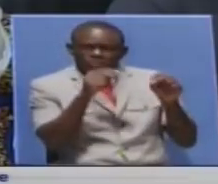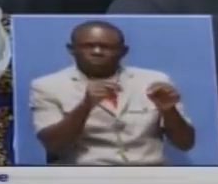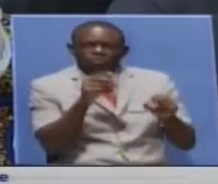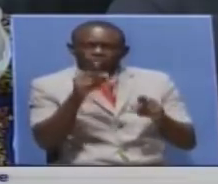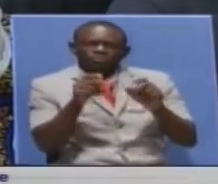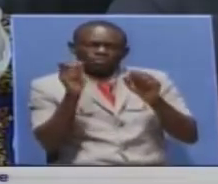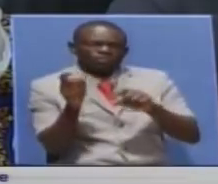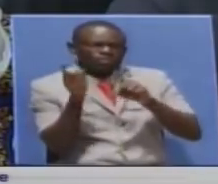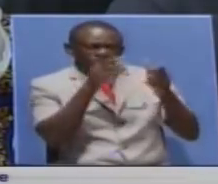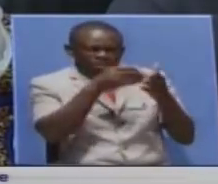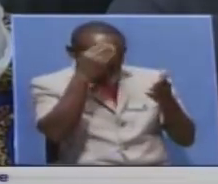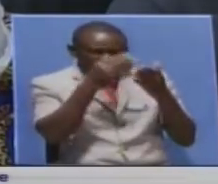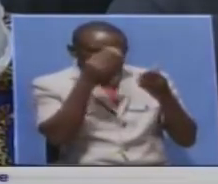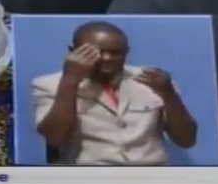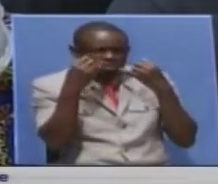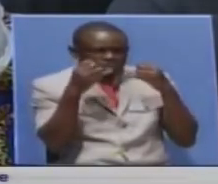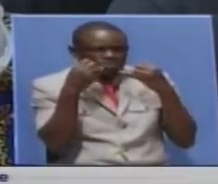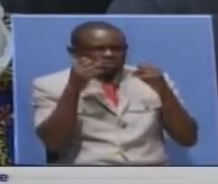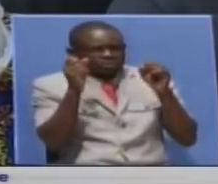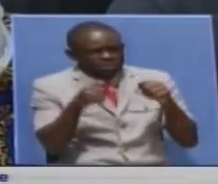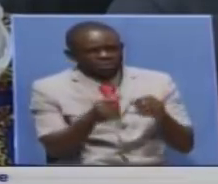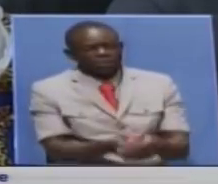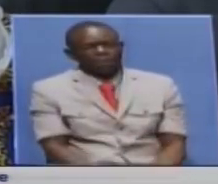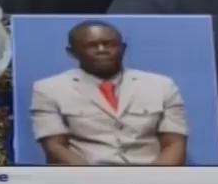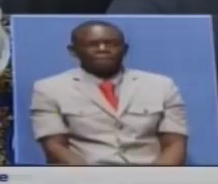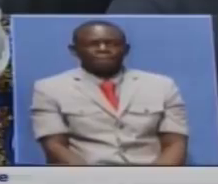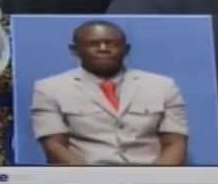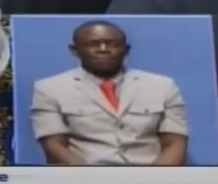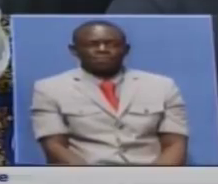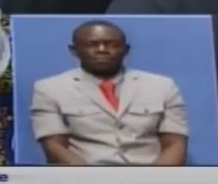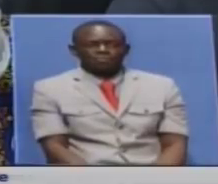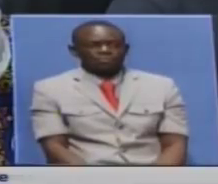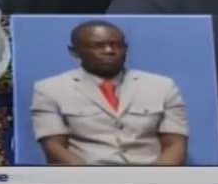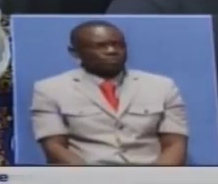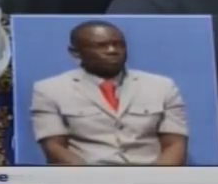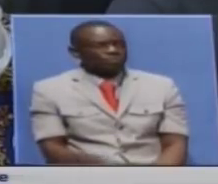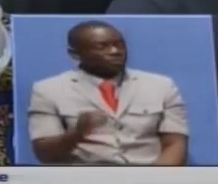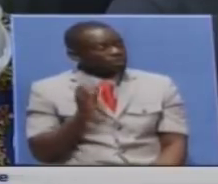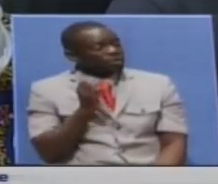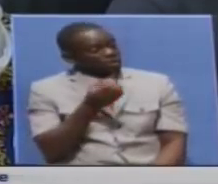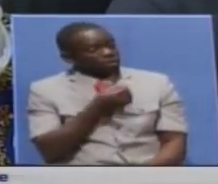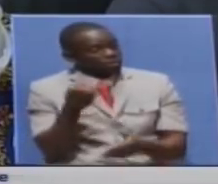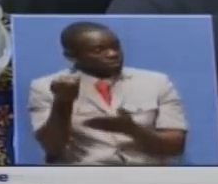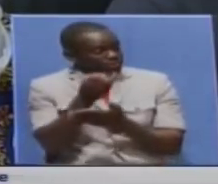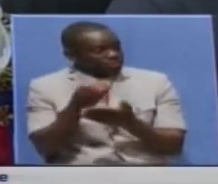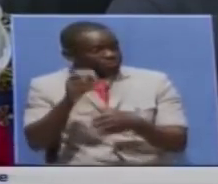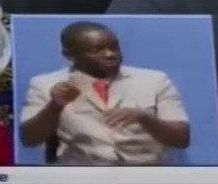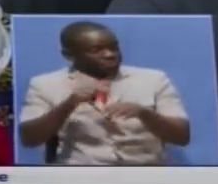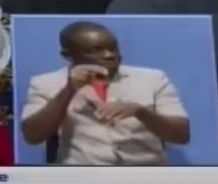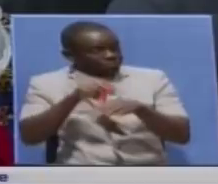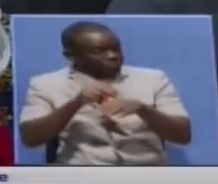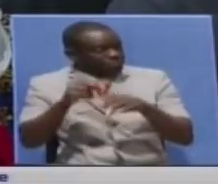future generations. And our institution, National Museums Board, most people, like you